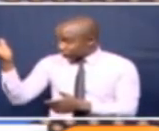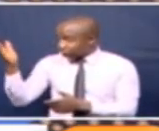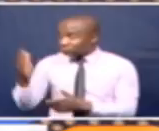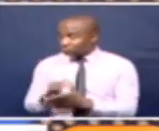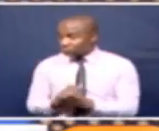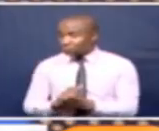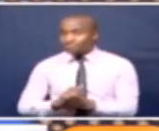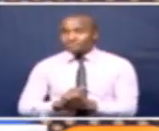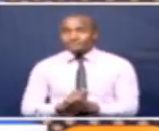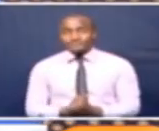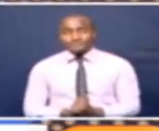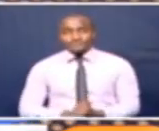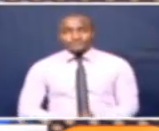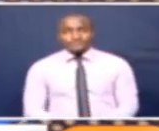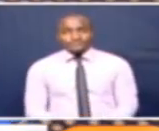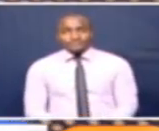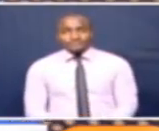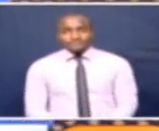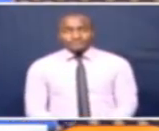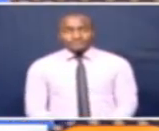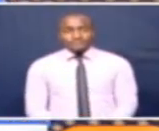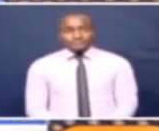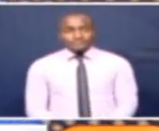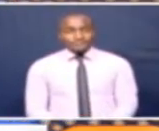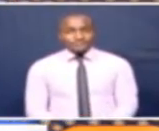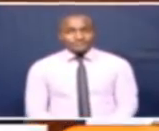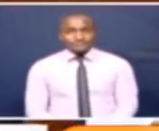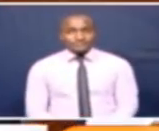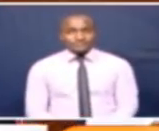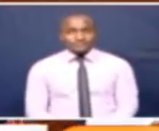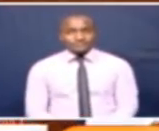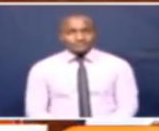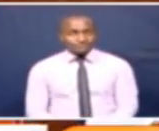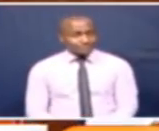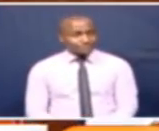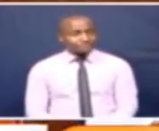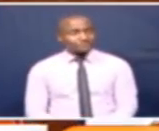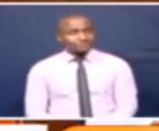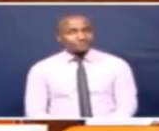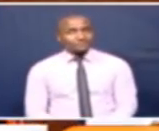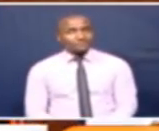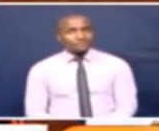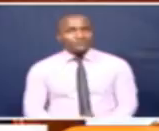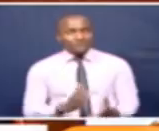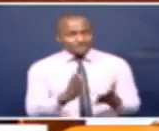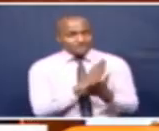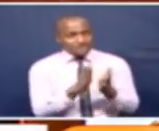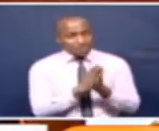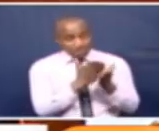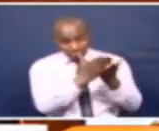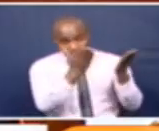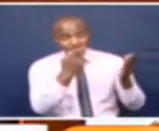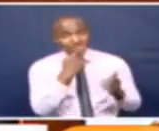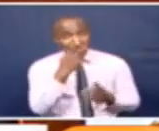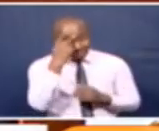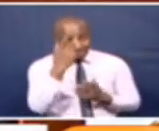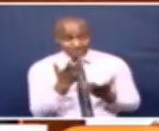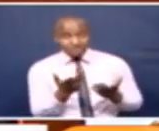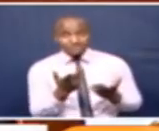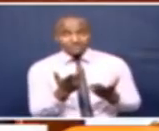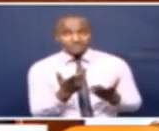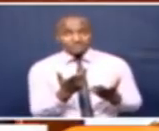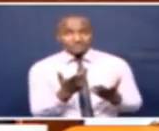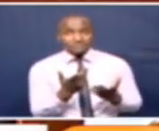have candidates that are incoming? Okay, I would wish to share with parents out there who